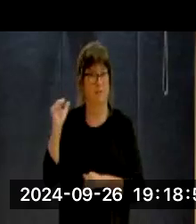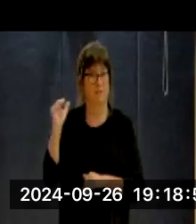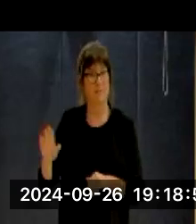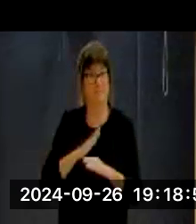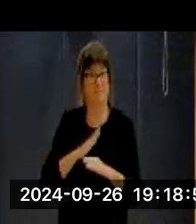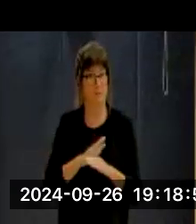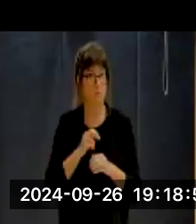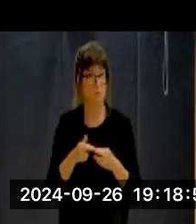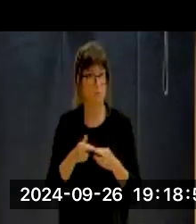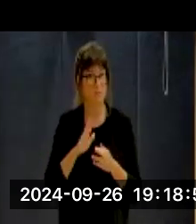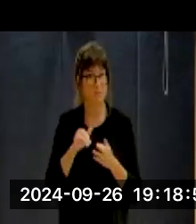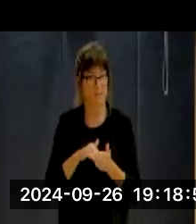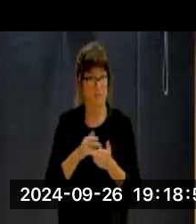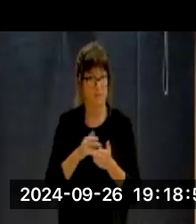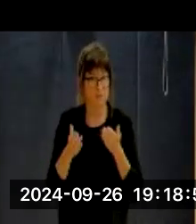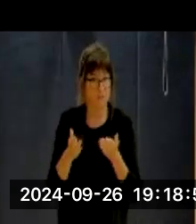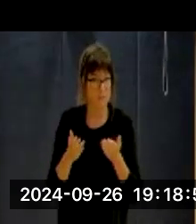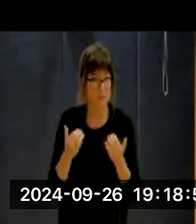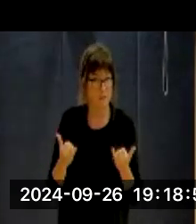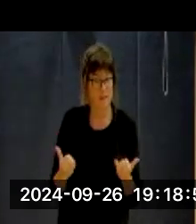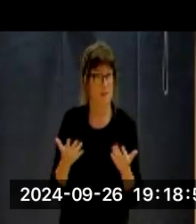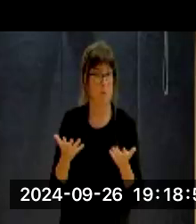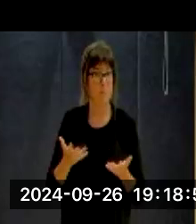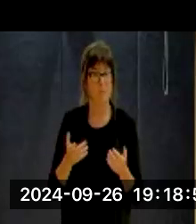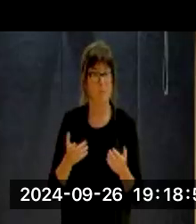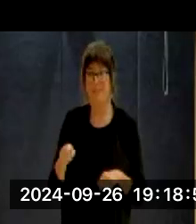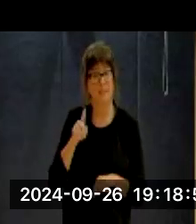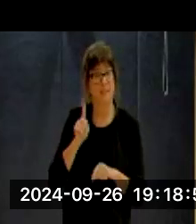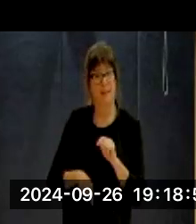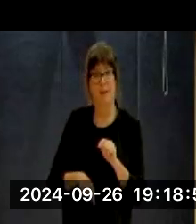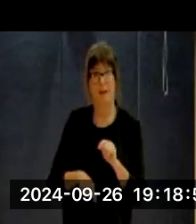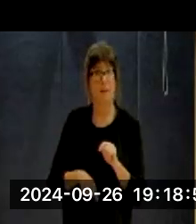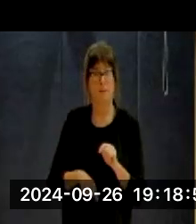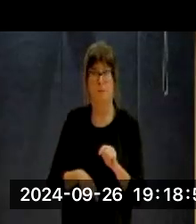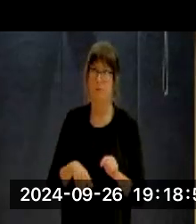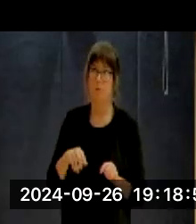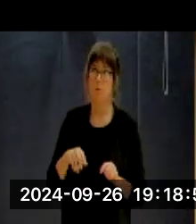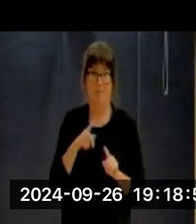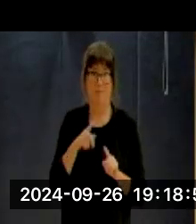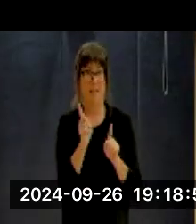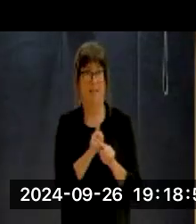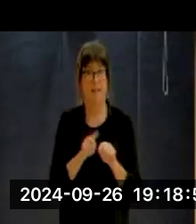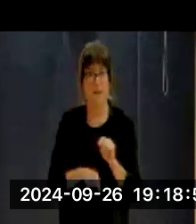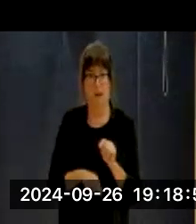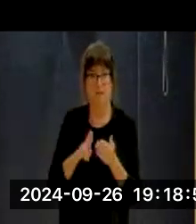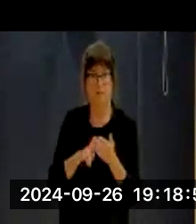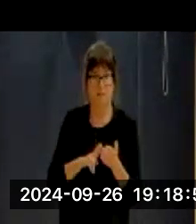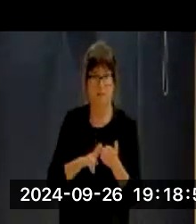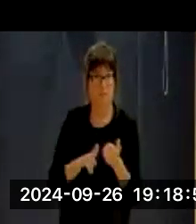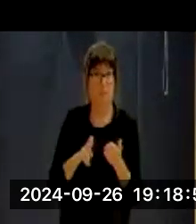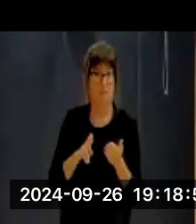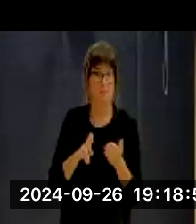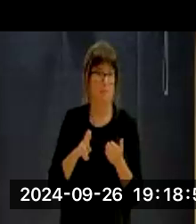regional center services right now is that he cannot, or they cannot, vendor with